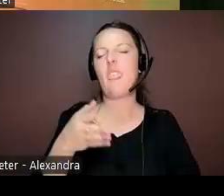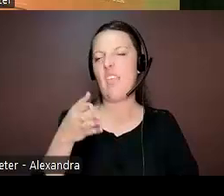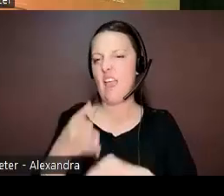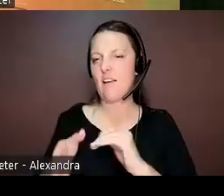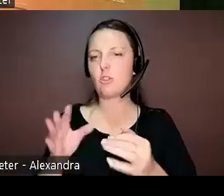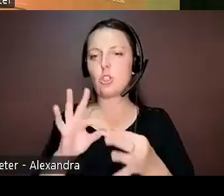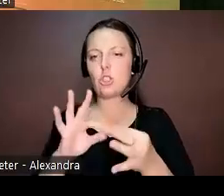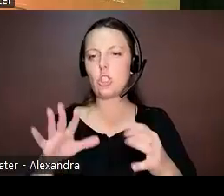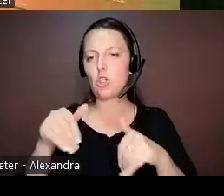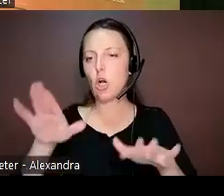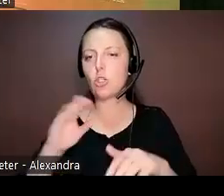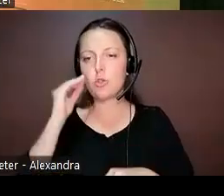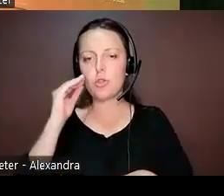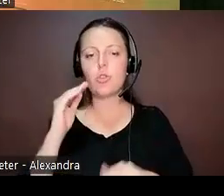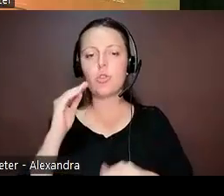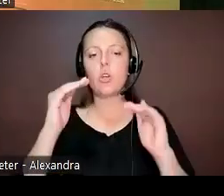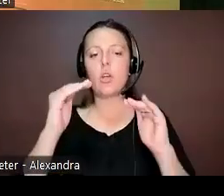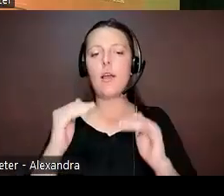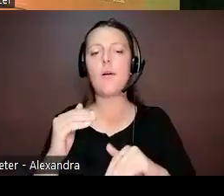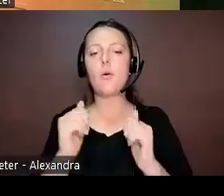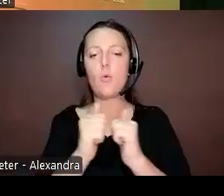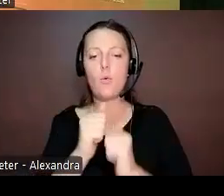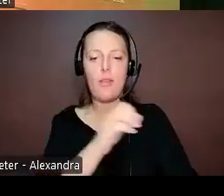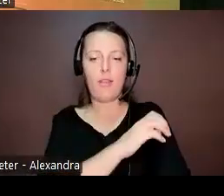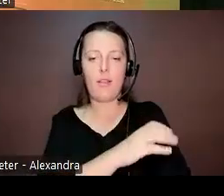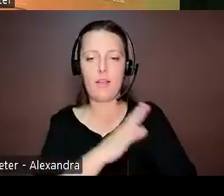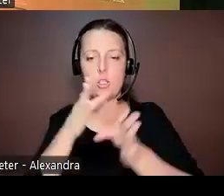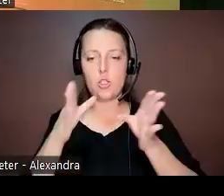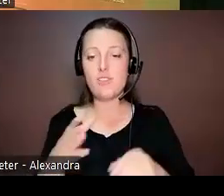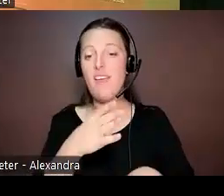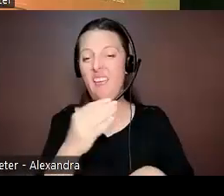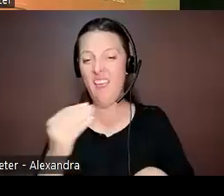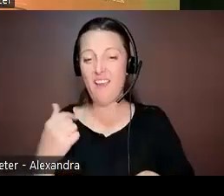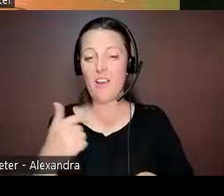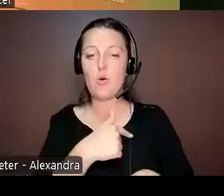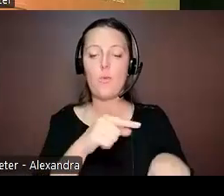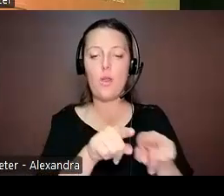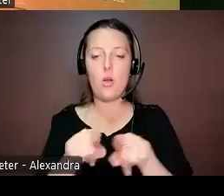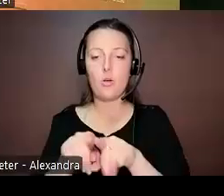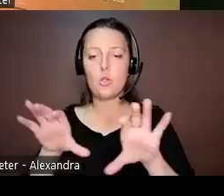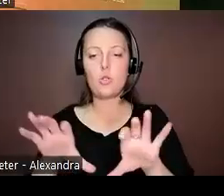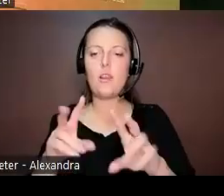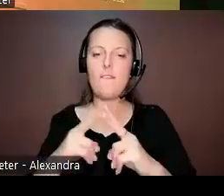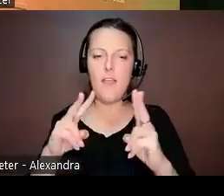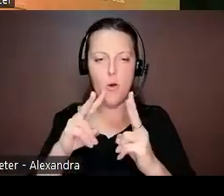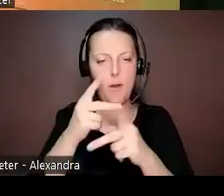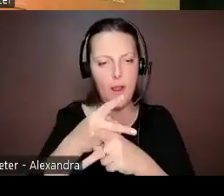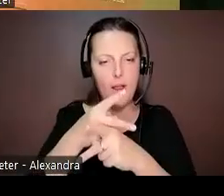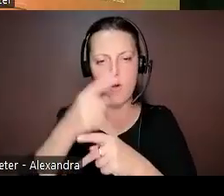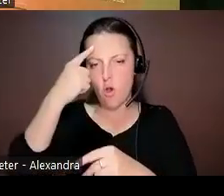and we also did a very careful cognitive assessment, clinical dementia rating, as well as detailed neuropsychological